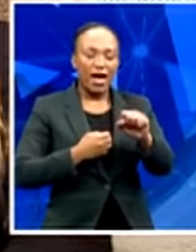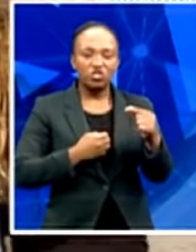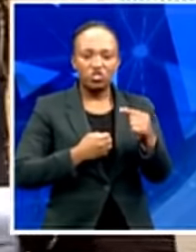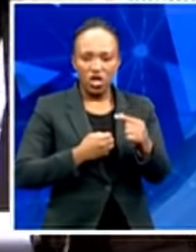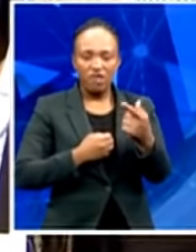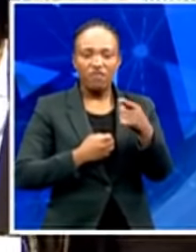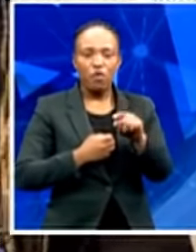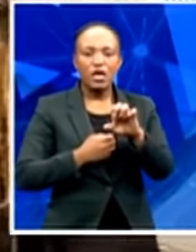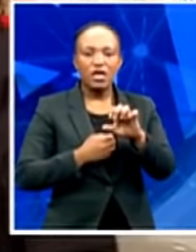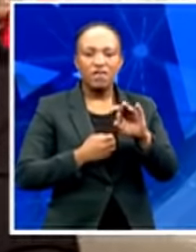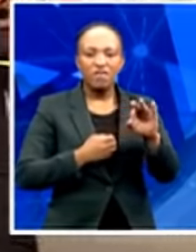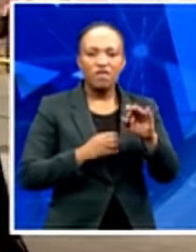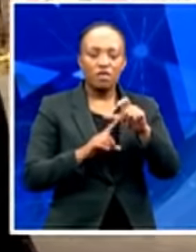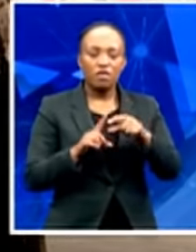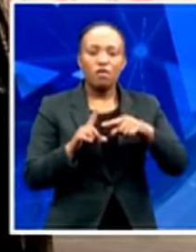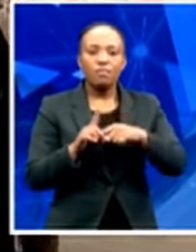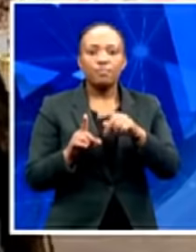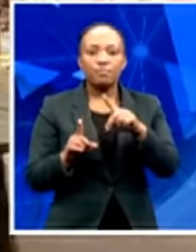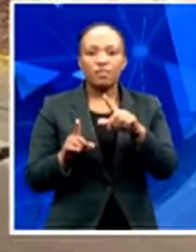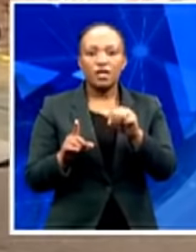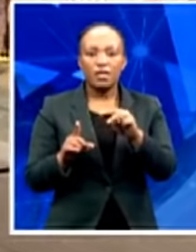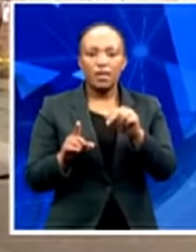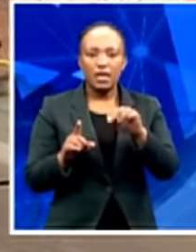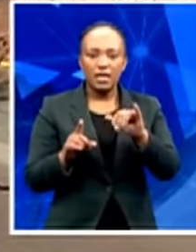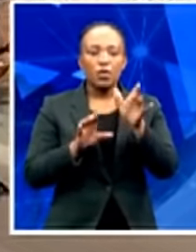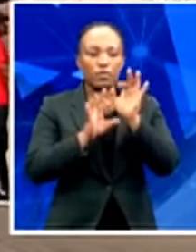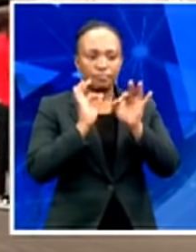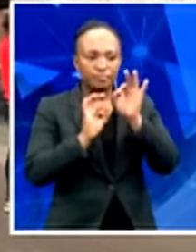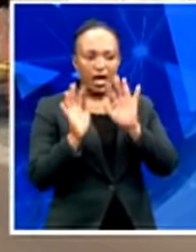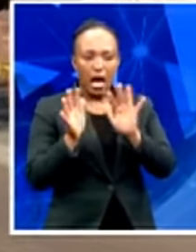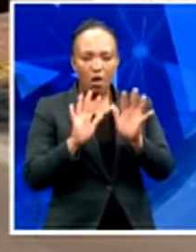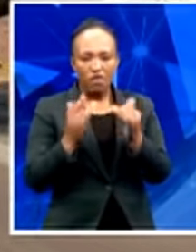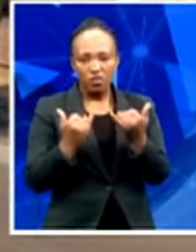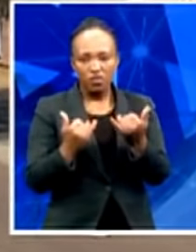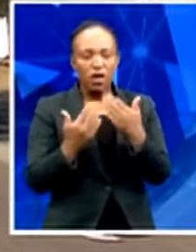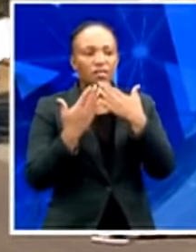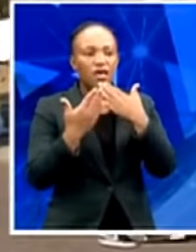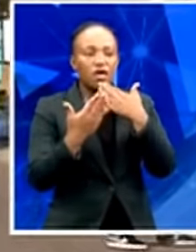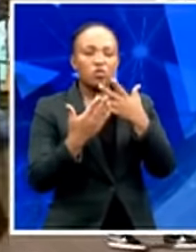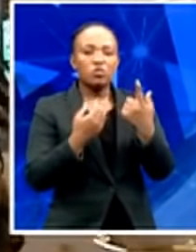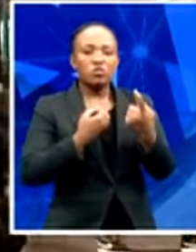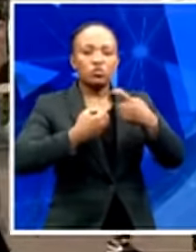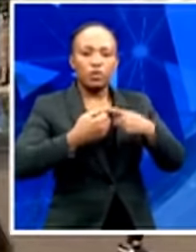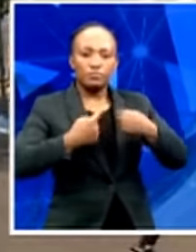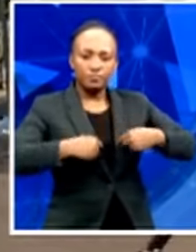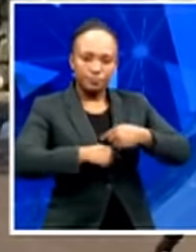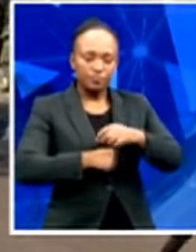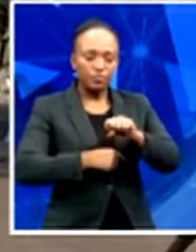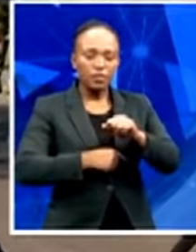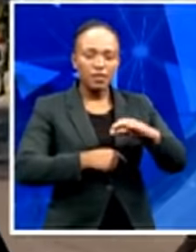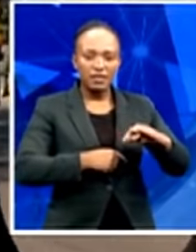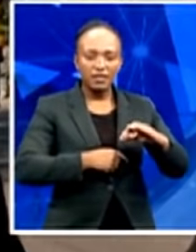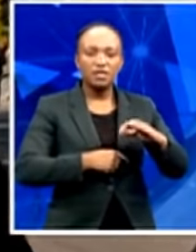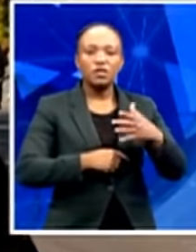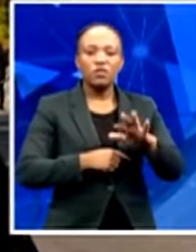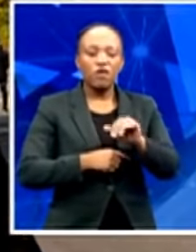actually take us through today and today's proceedings. Thank you so much for joining us on SABC News. Just marking 45 years, you know,